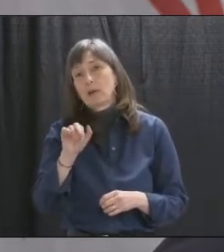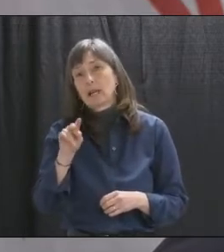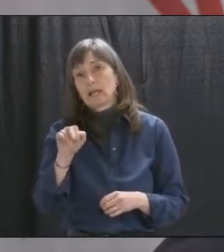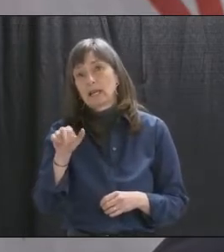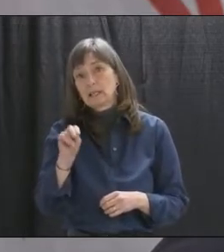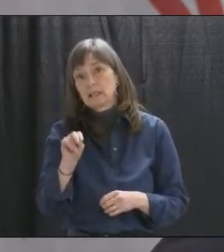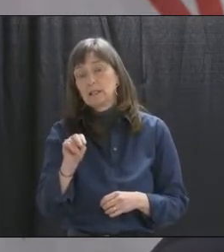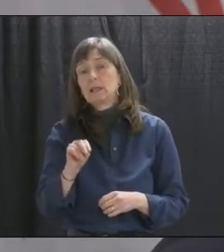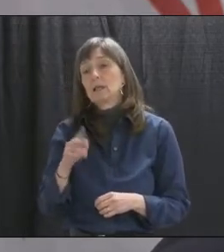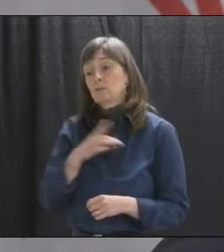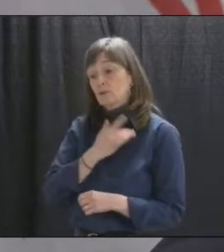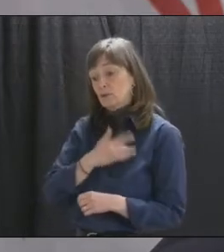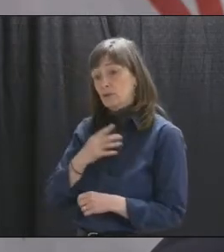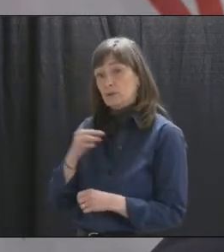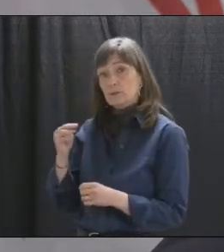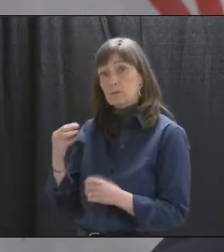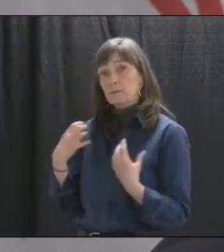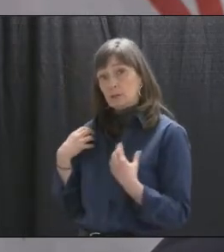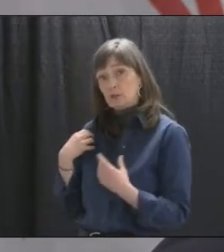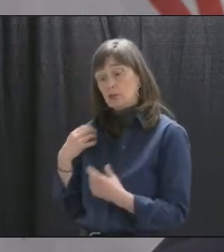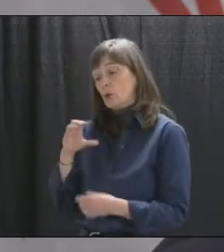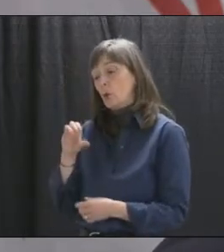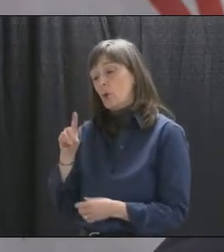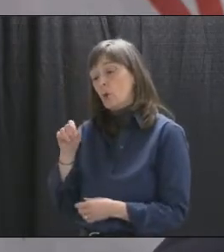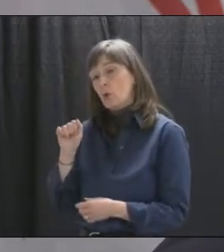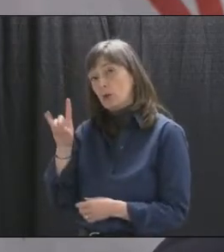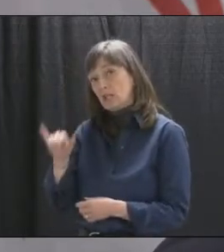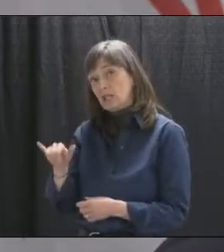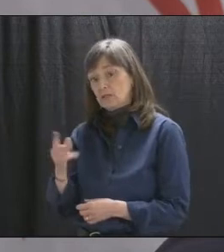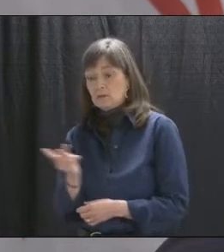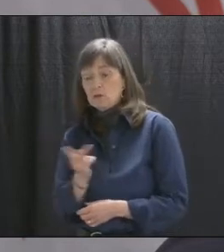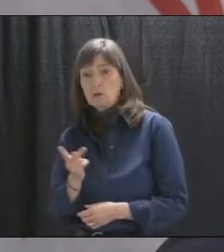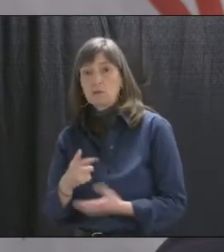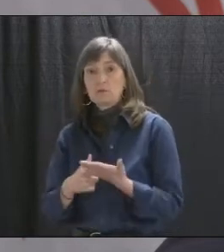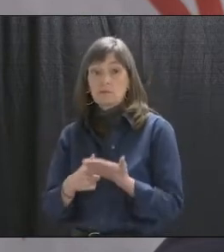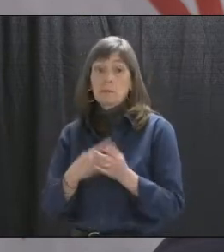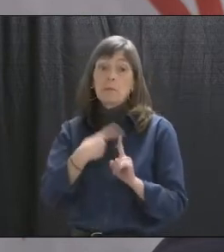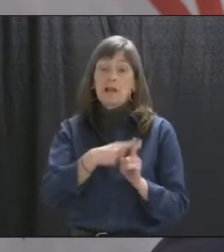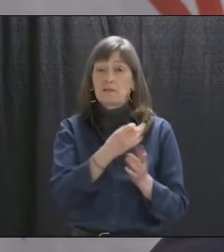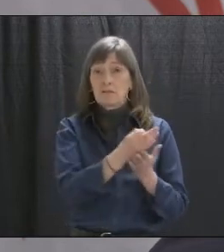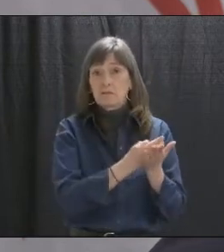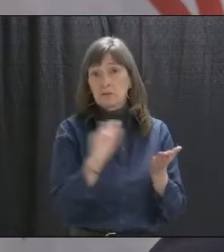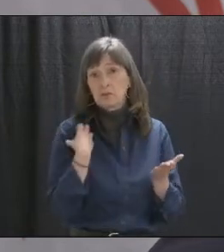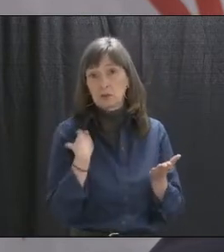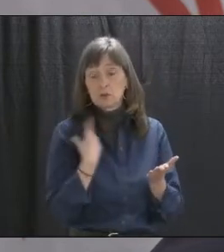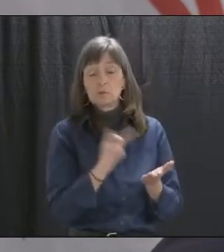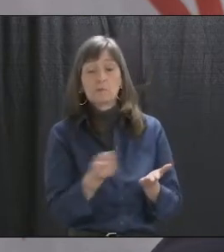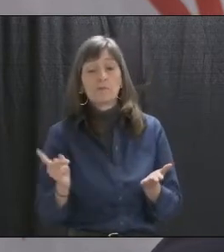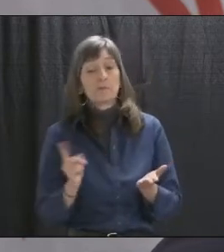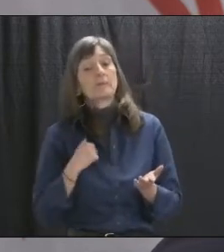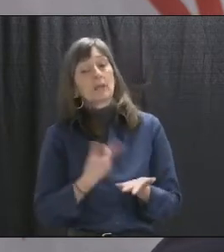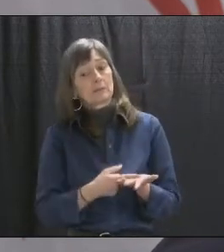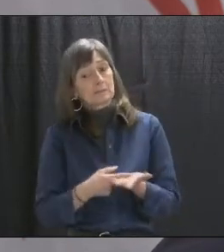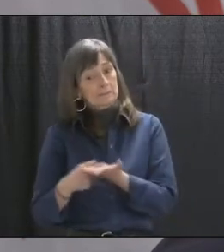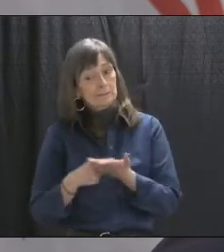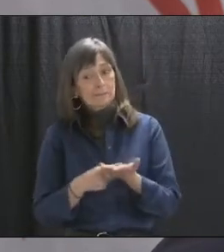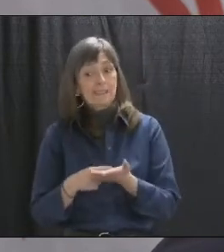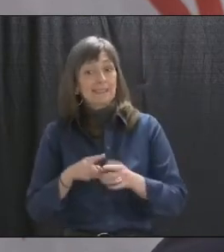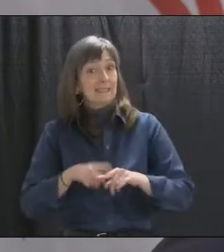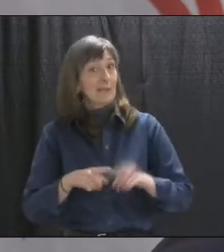Minister Cody, who is, you know, doing some work as well on this file, as well as the Minister of Finance. So it will determine in large part what the